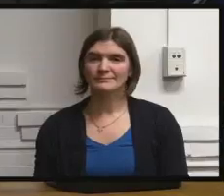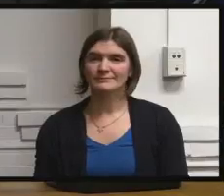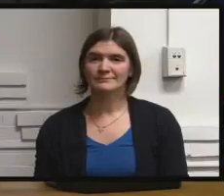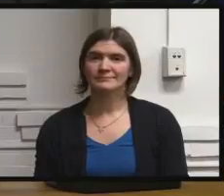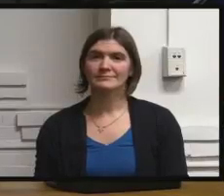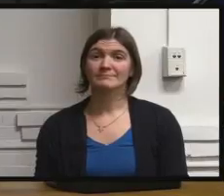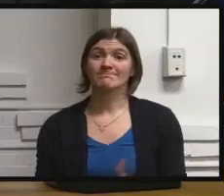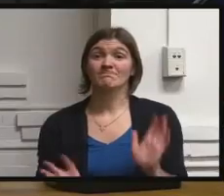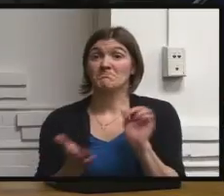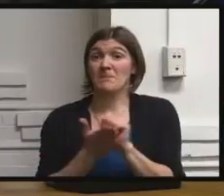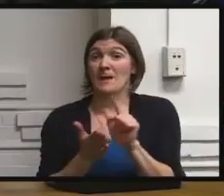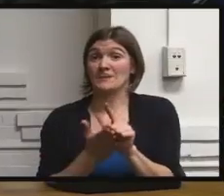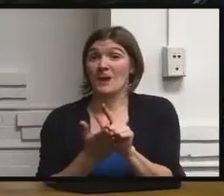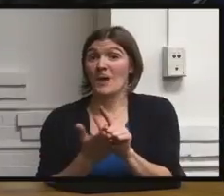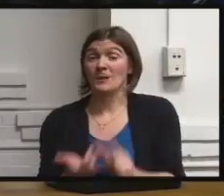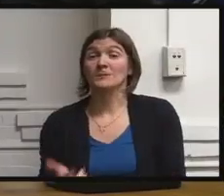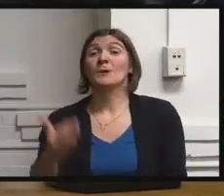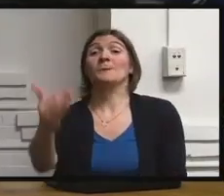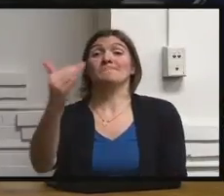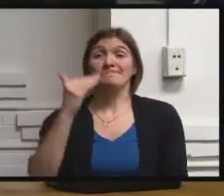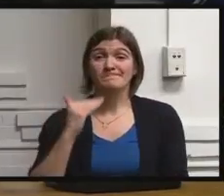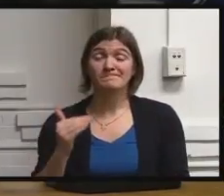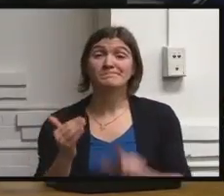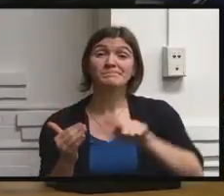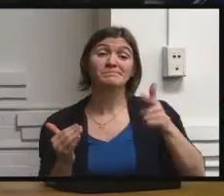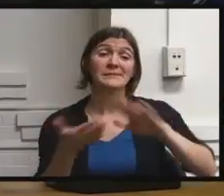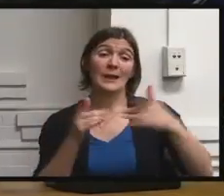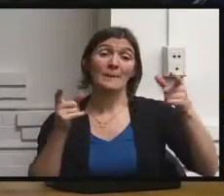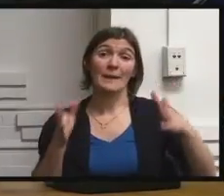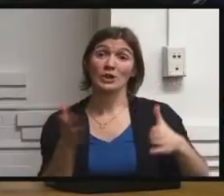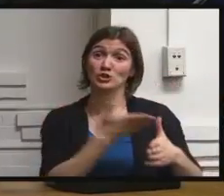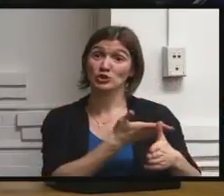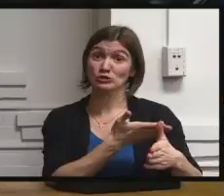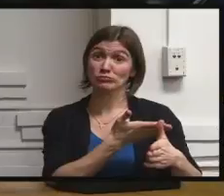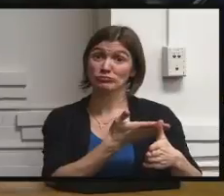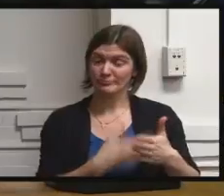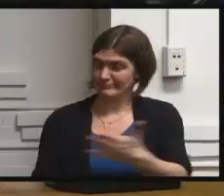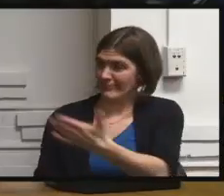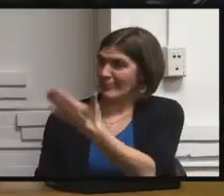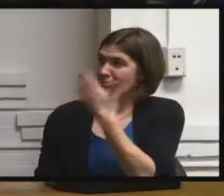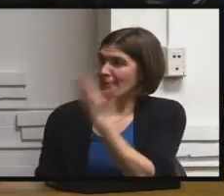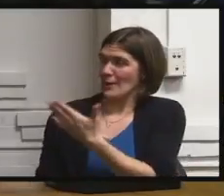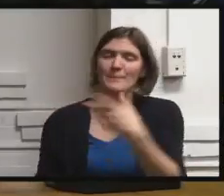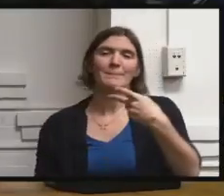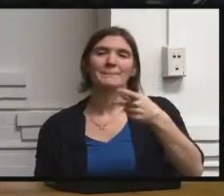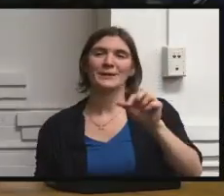That's all the comments I have. Next matter on the agenda would be town manager's comments. Thank you, Mr. Chairman.